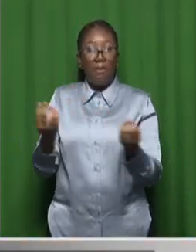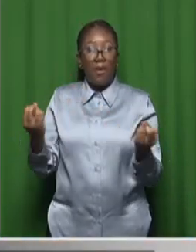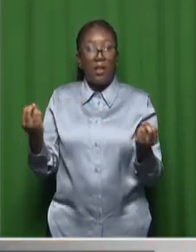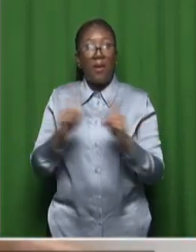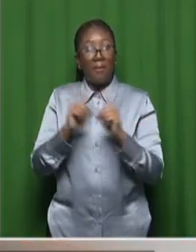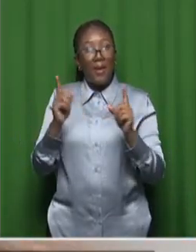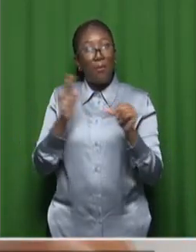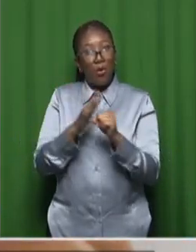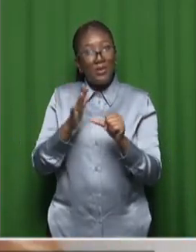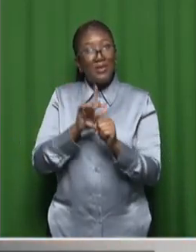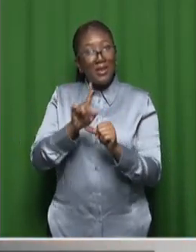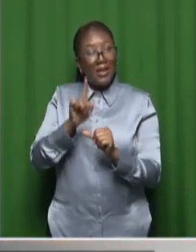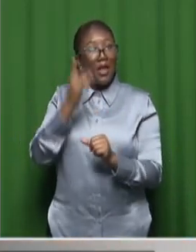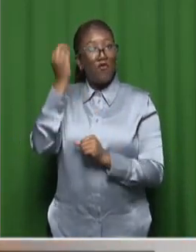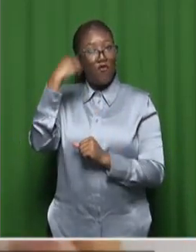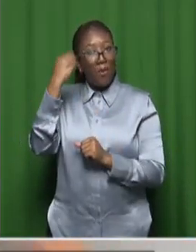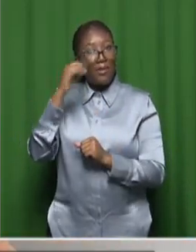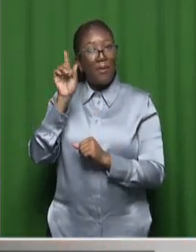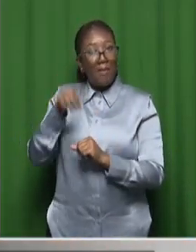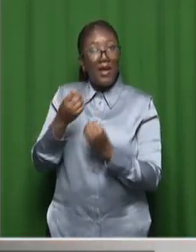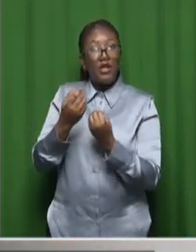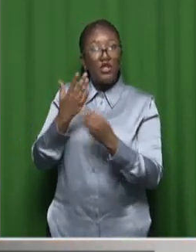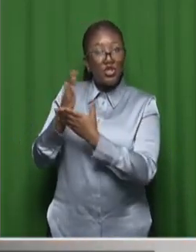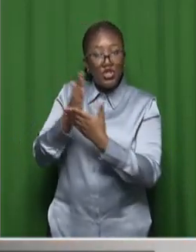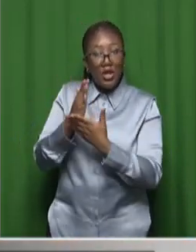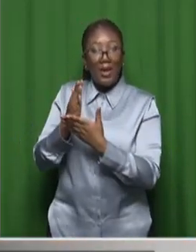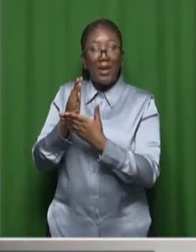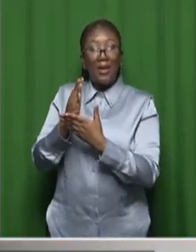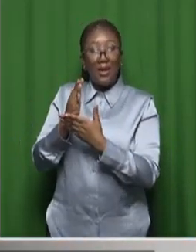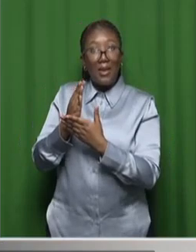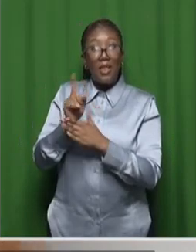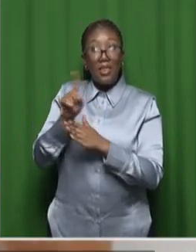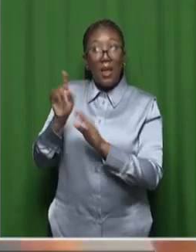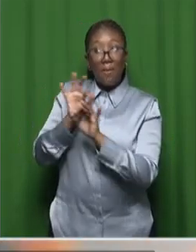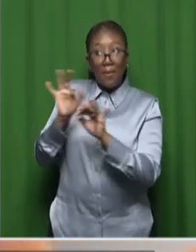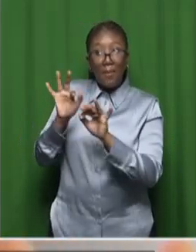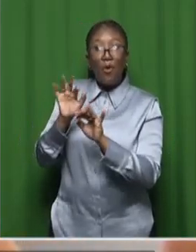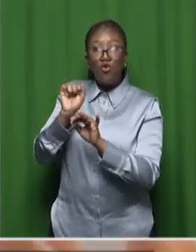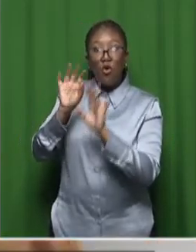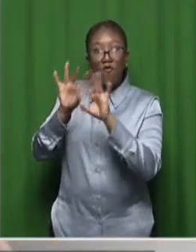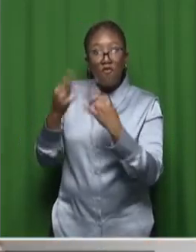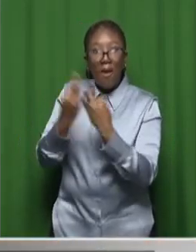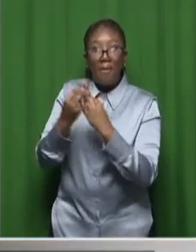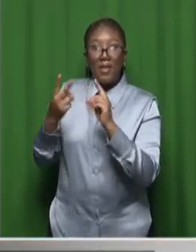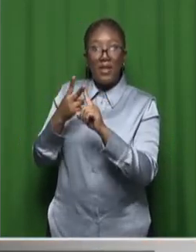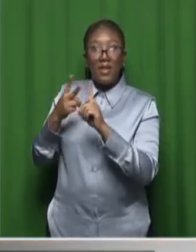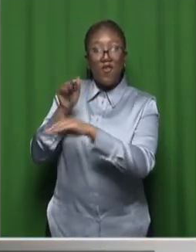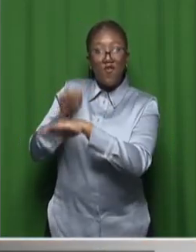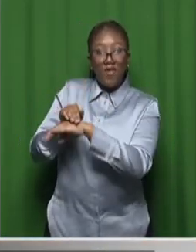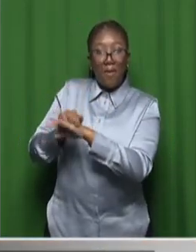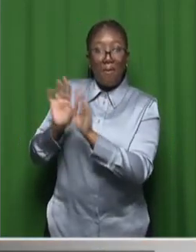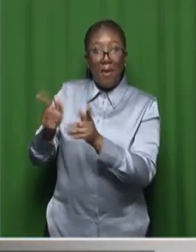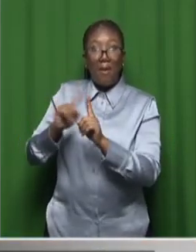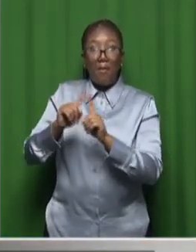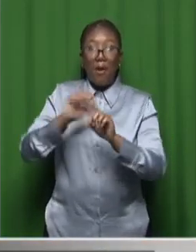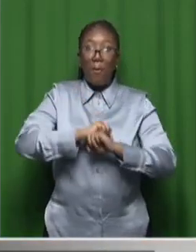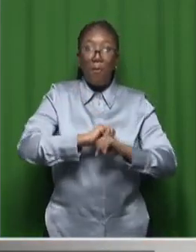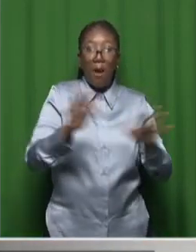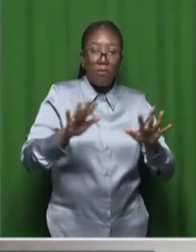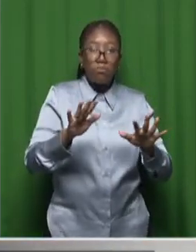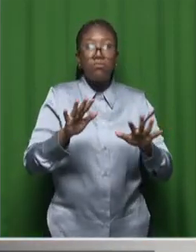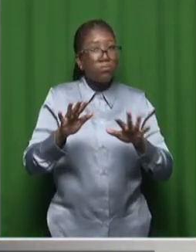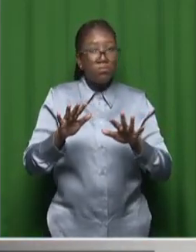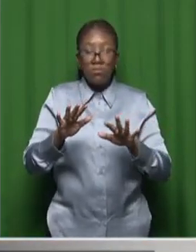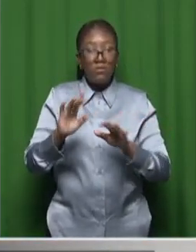rather best share information with the people that are relevant and needs to know where your whereabouts. And like you mentioned, when you're about to